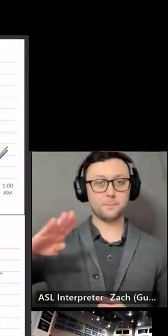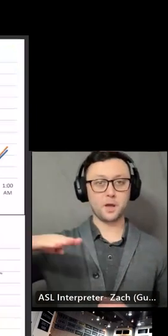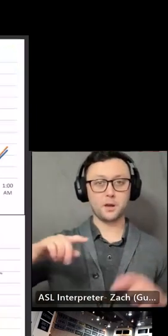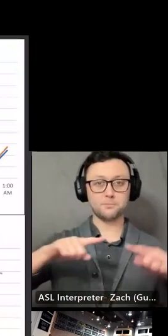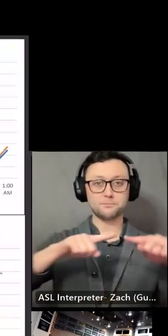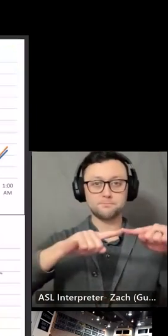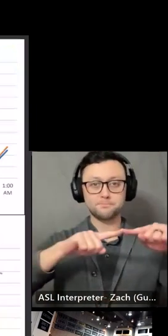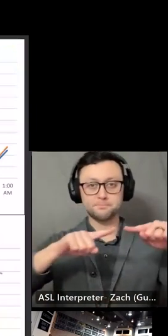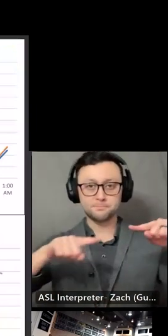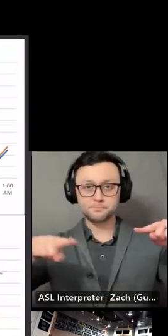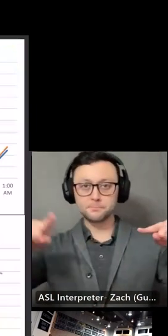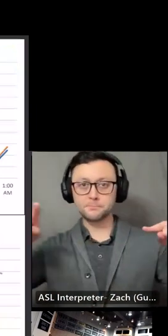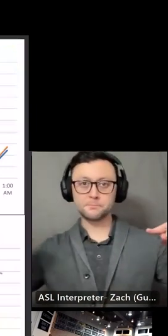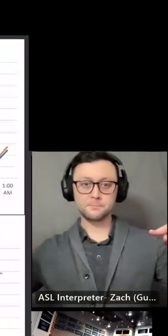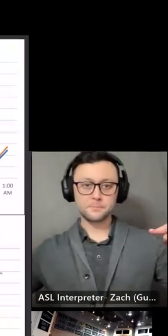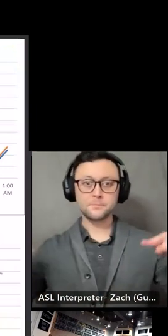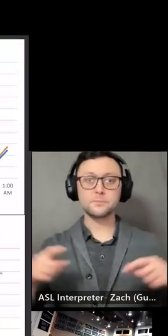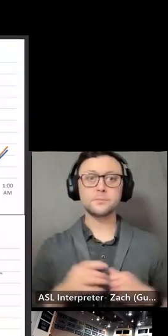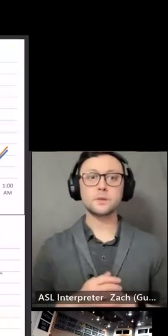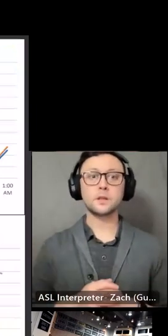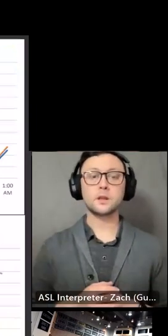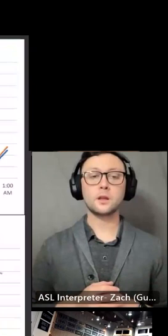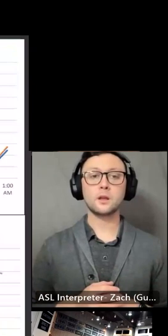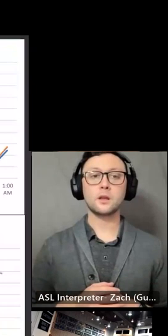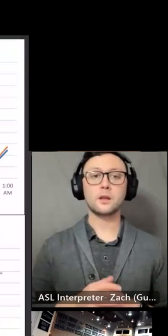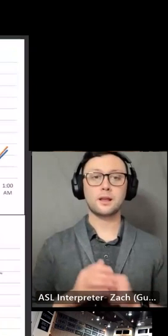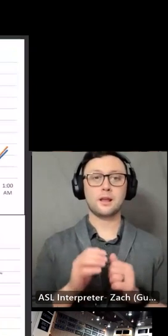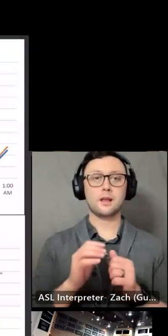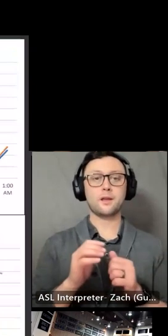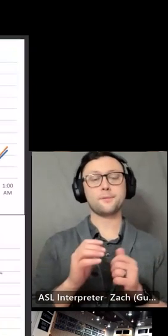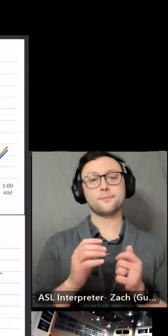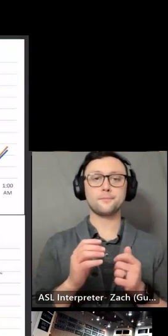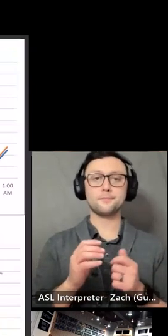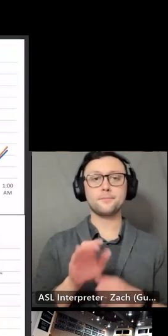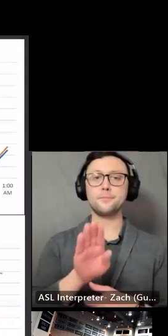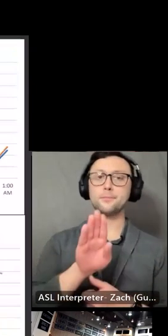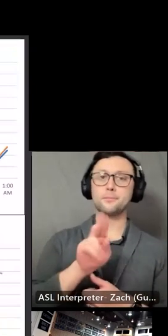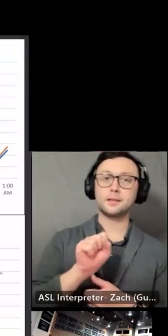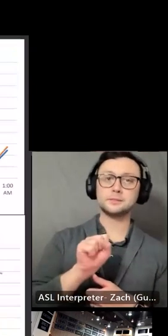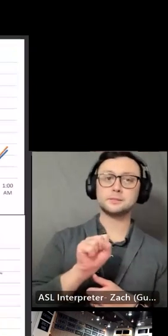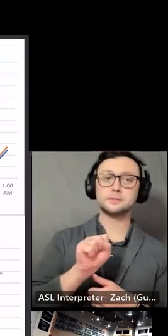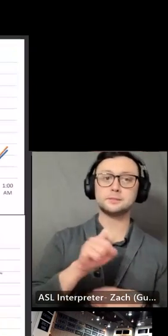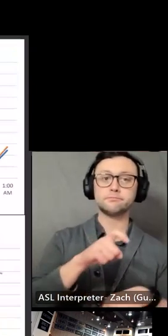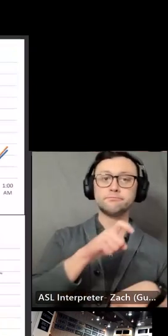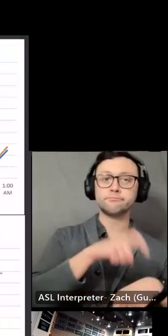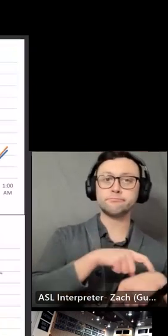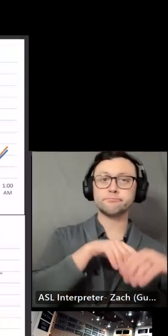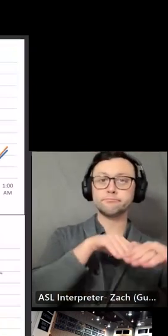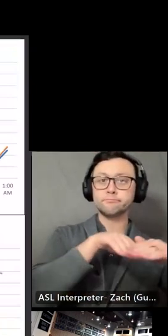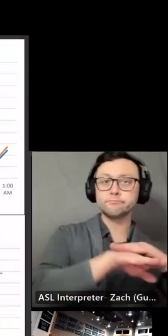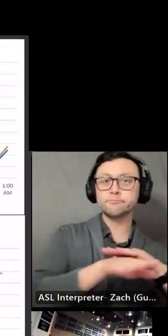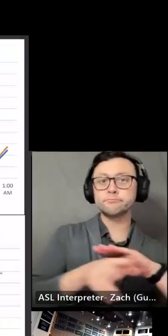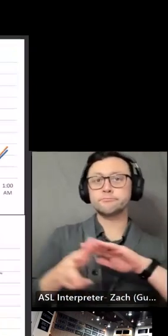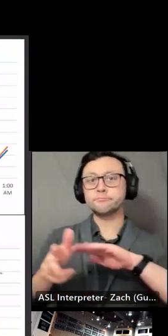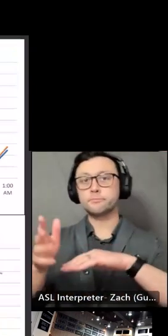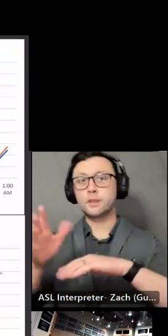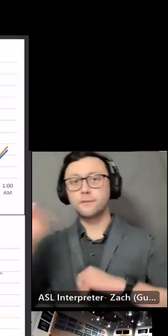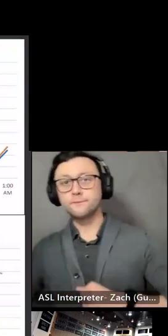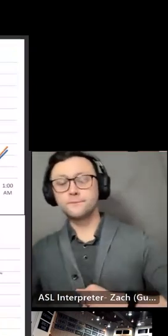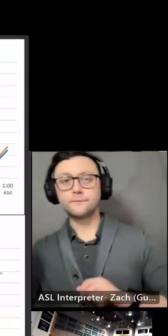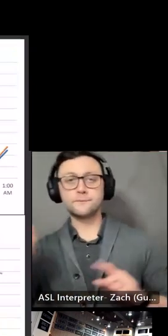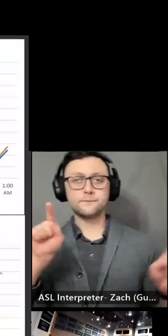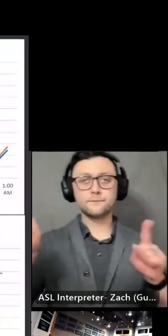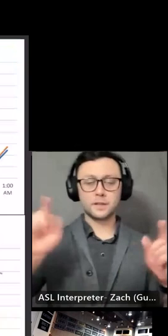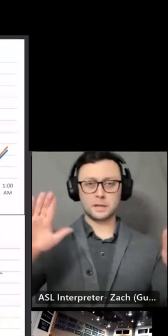here, how many, how our bus sort of bus and personnel entrance and exit compares to just